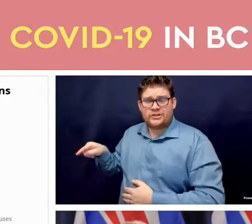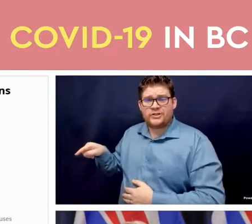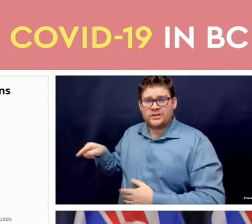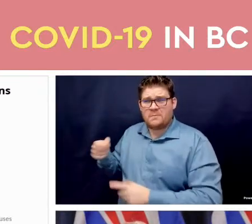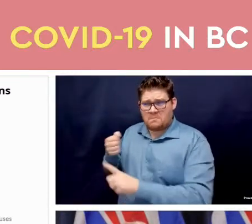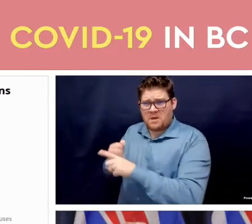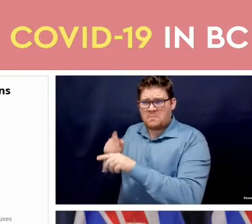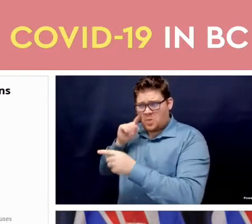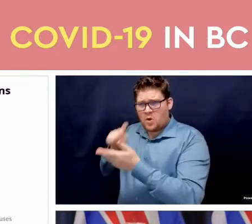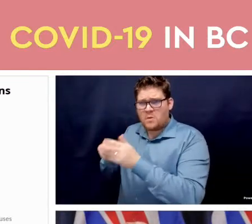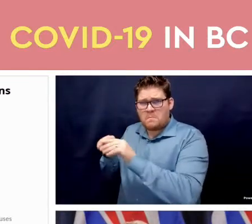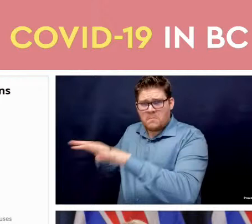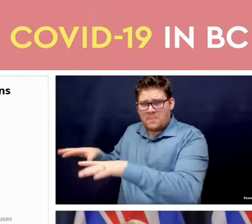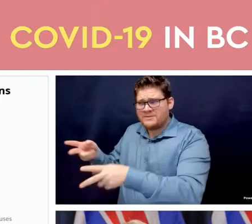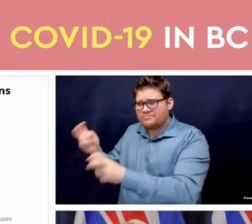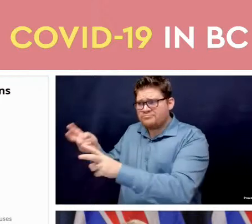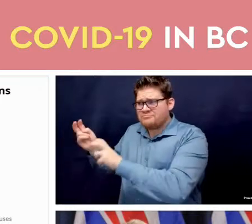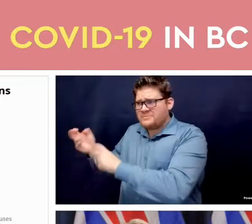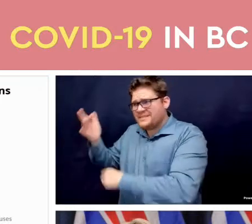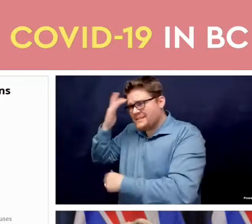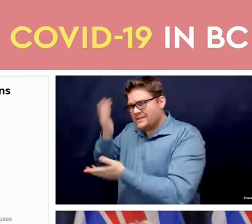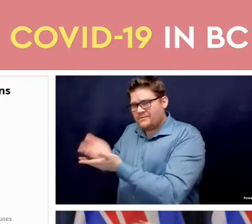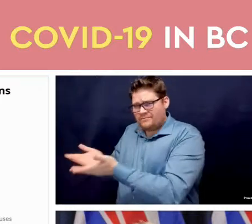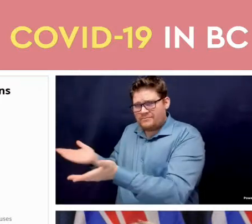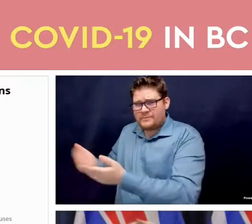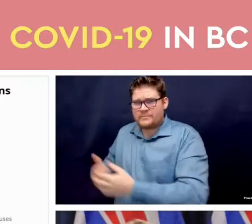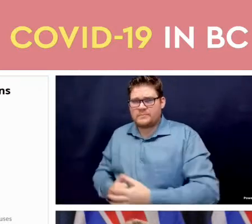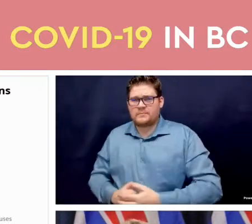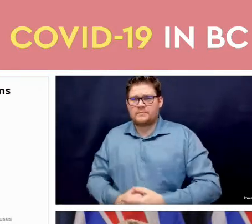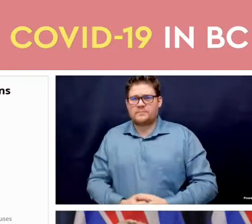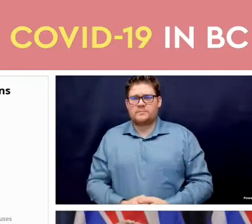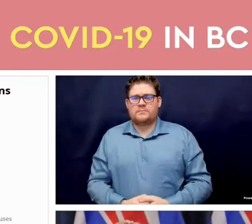that we have in place to protect long-term care homes, they